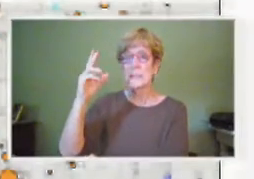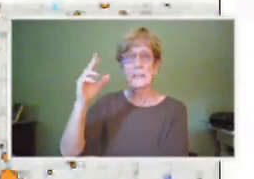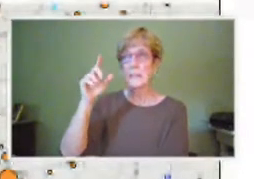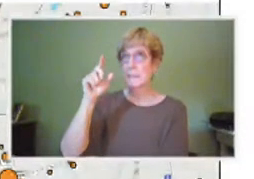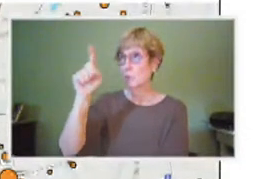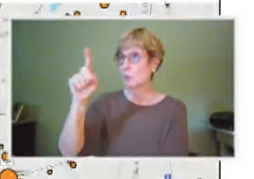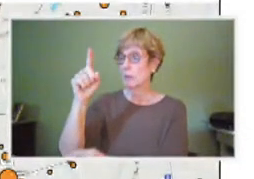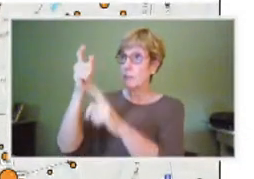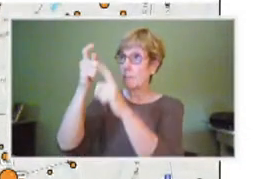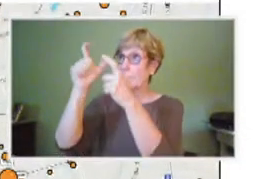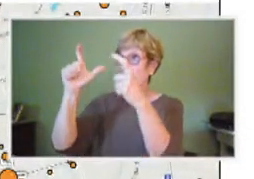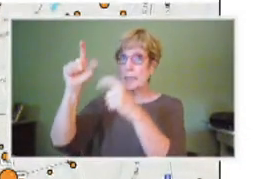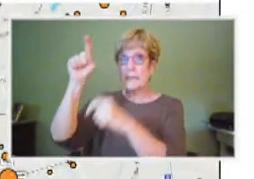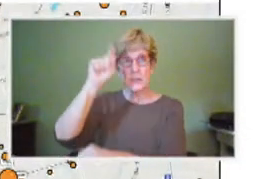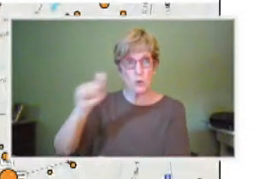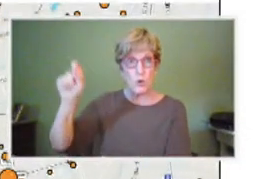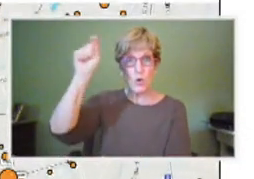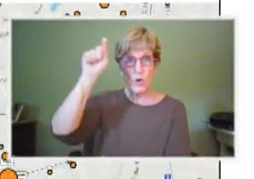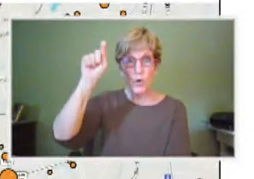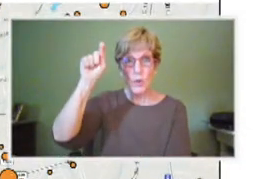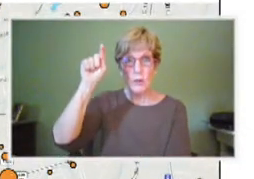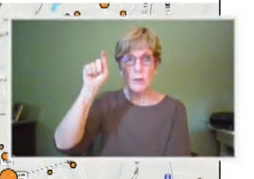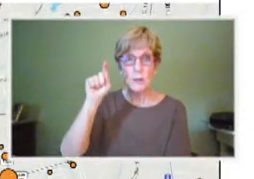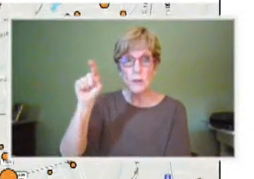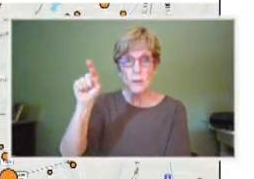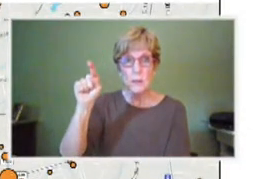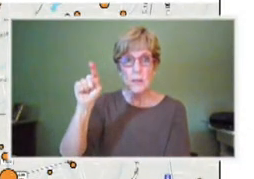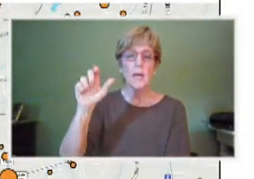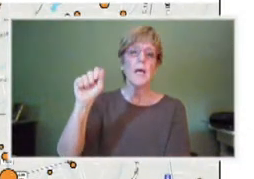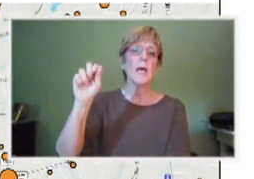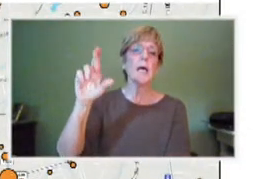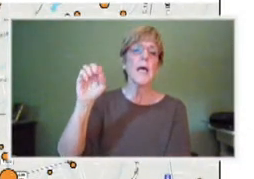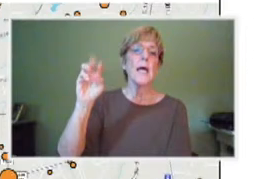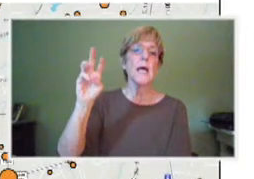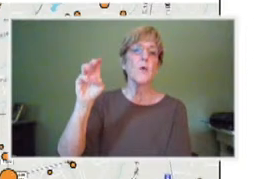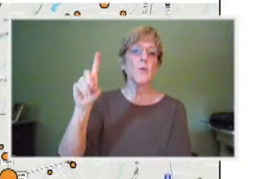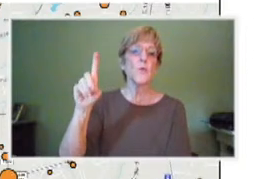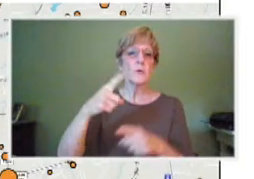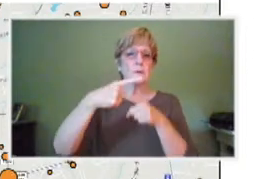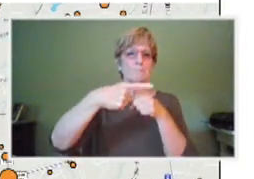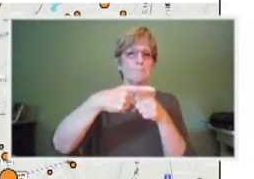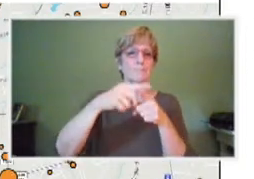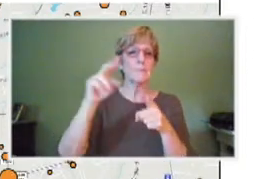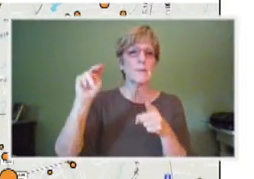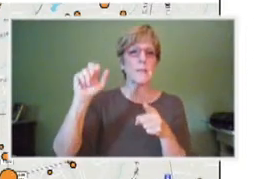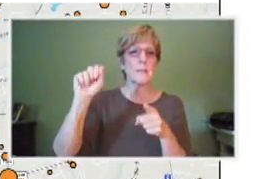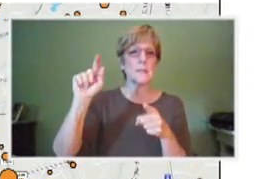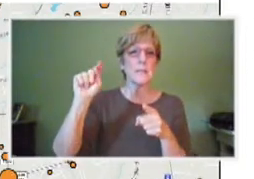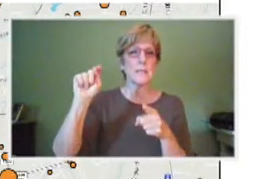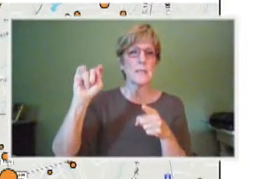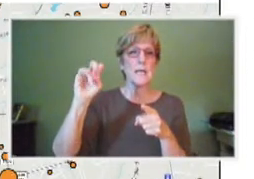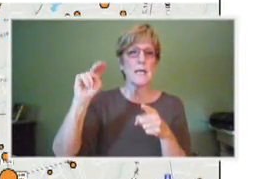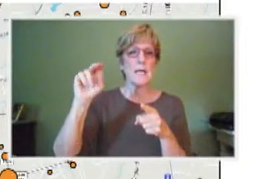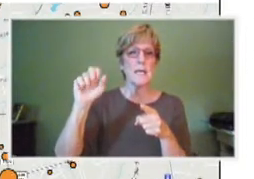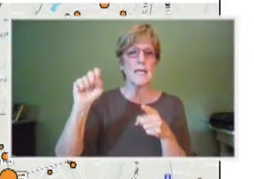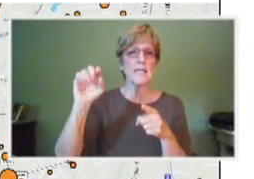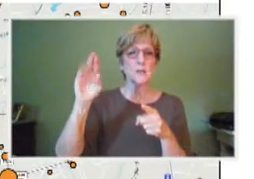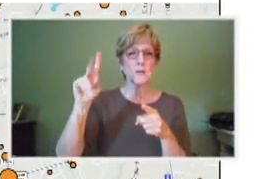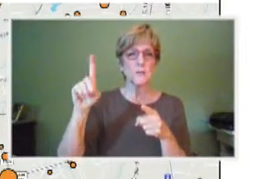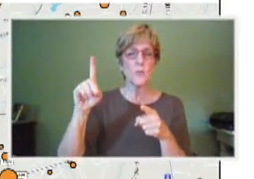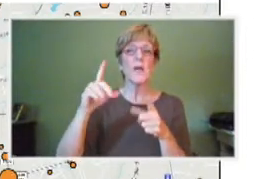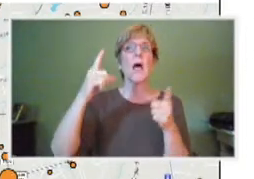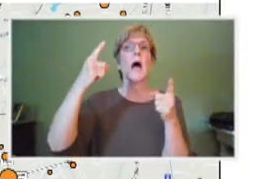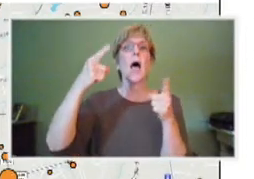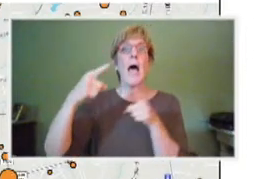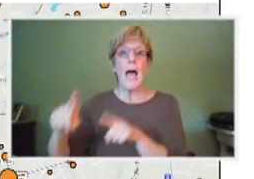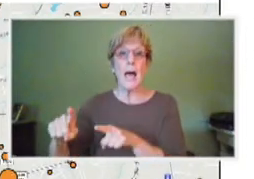this real big circle right there in the middle. That is Arrowwood and Nation's Ford Road. So a high level of incidents that are